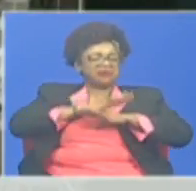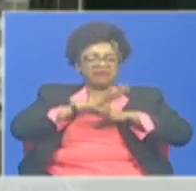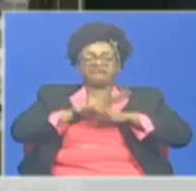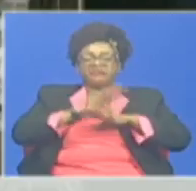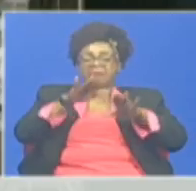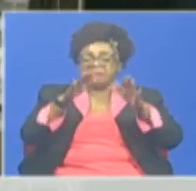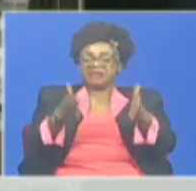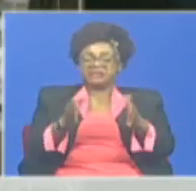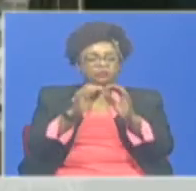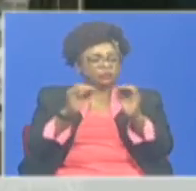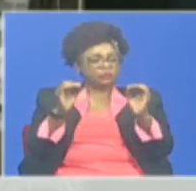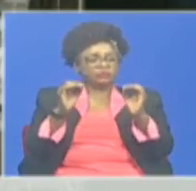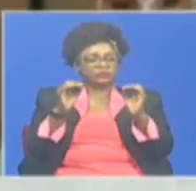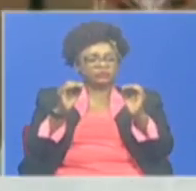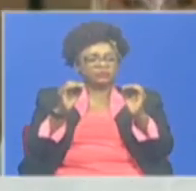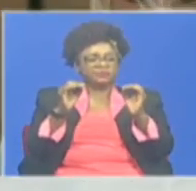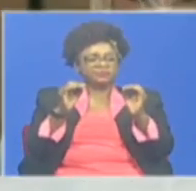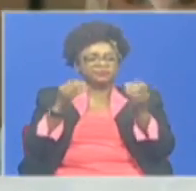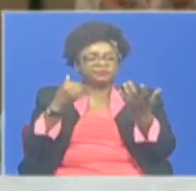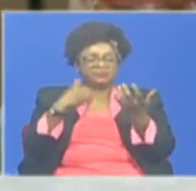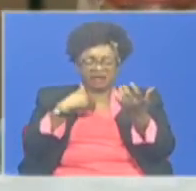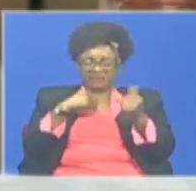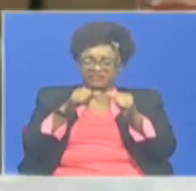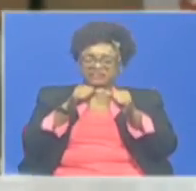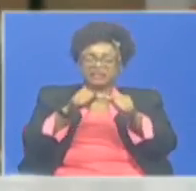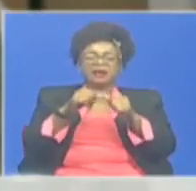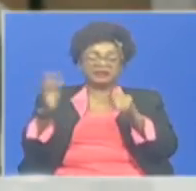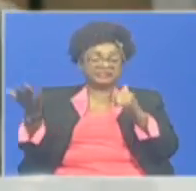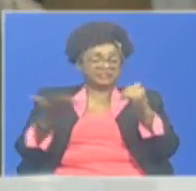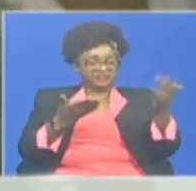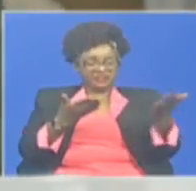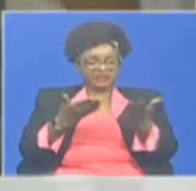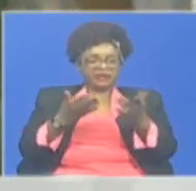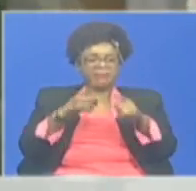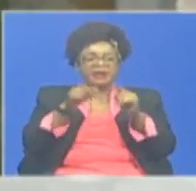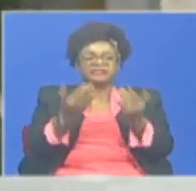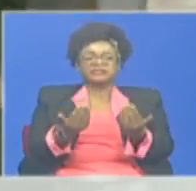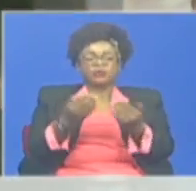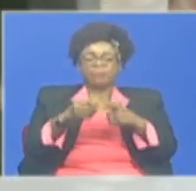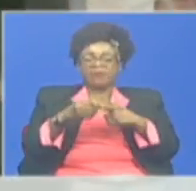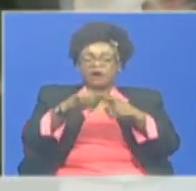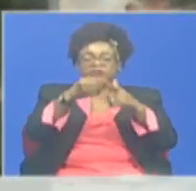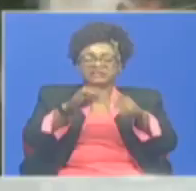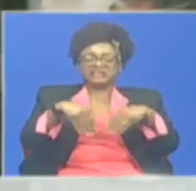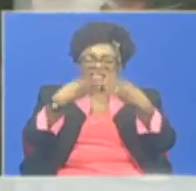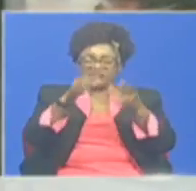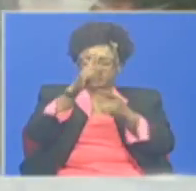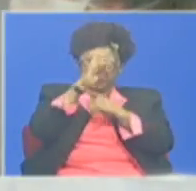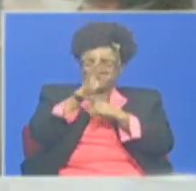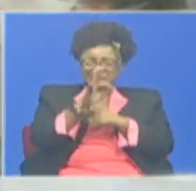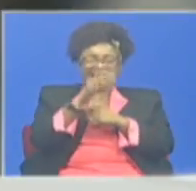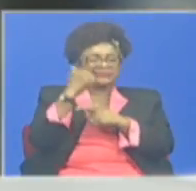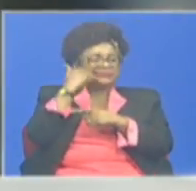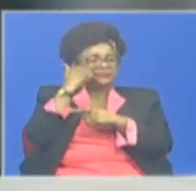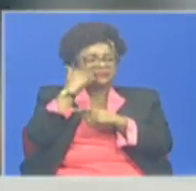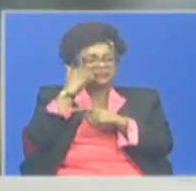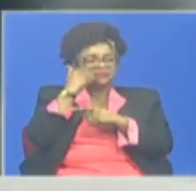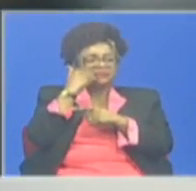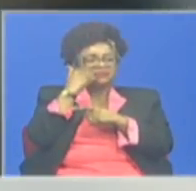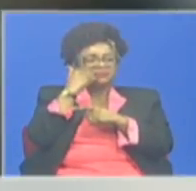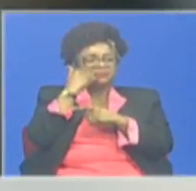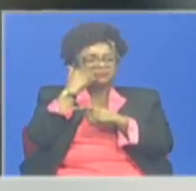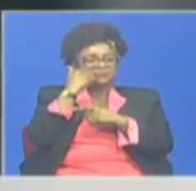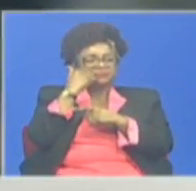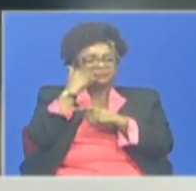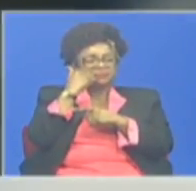many patients they are still receiving. At the moment, priority is given to the seriously ill. While